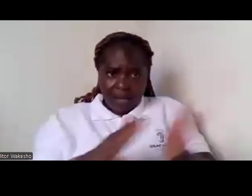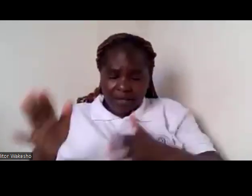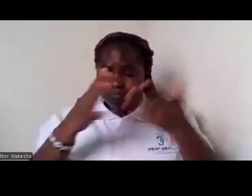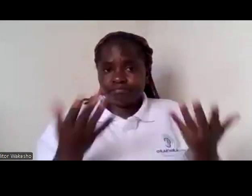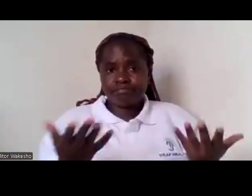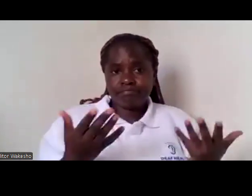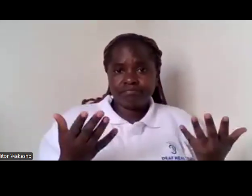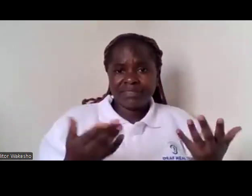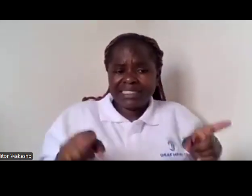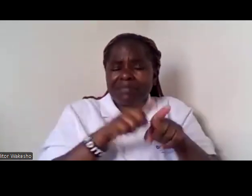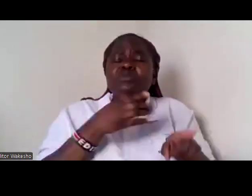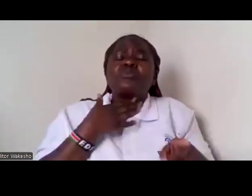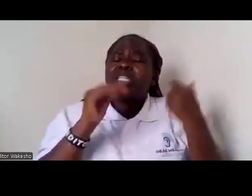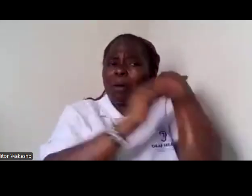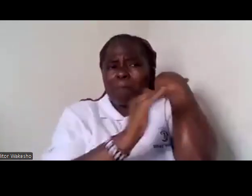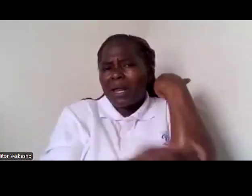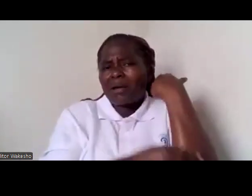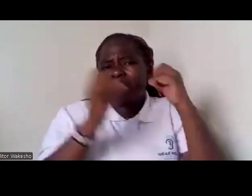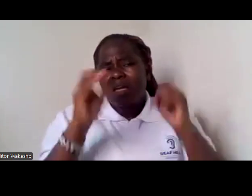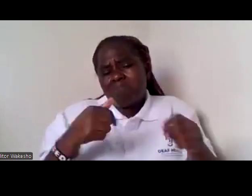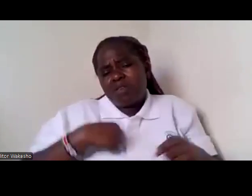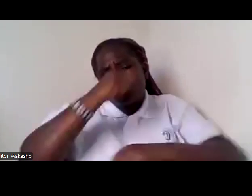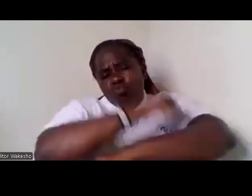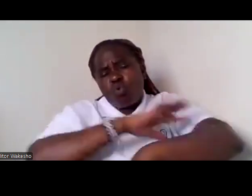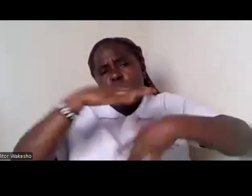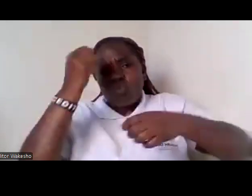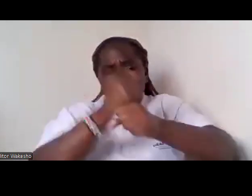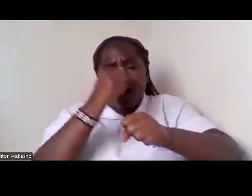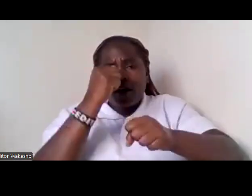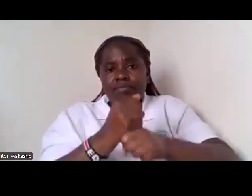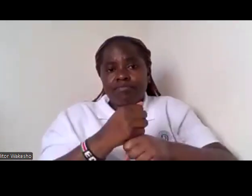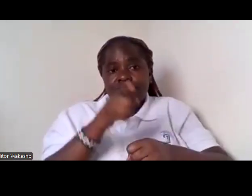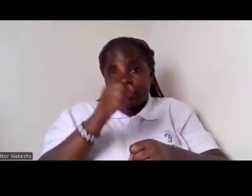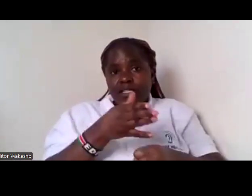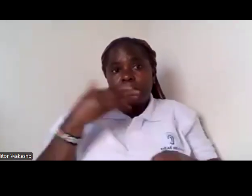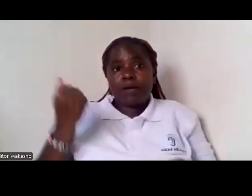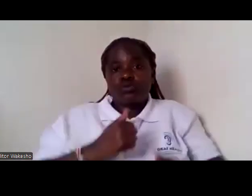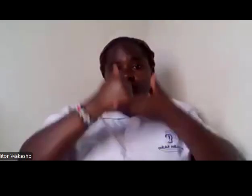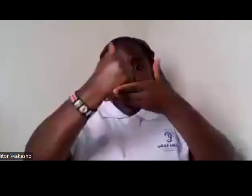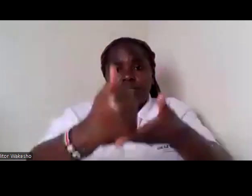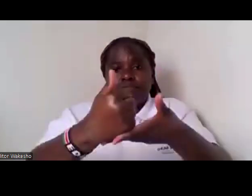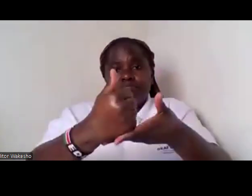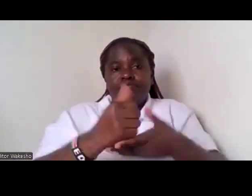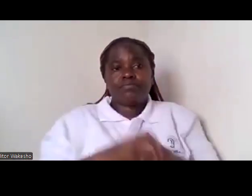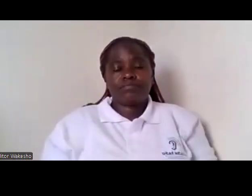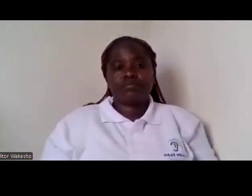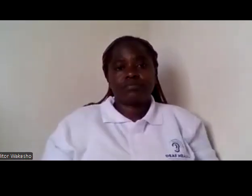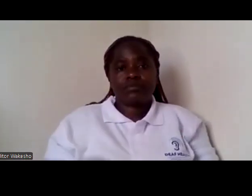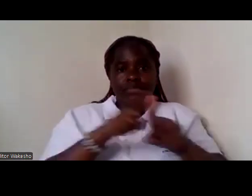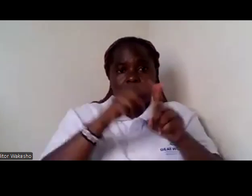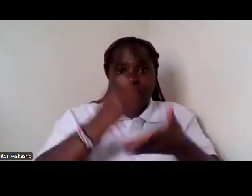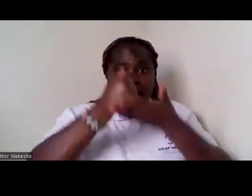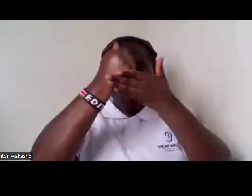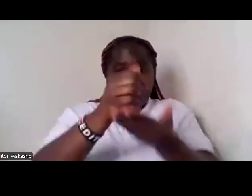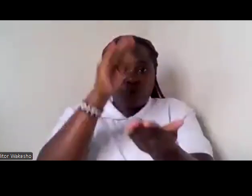not get pregnant, I'm in school, I'm at work, this can also be an added benefit. It also helps reduce